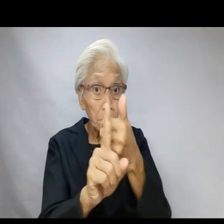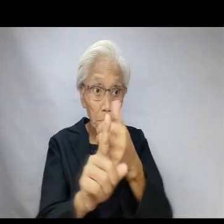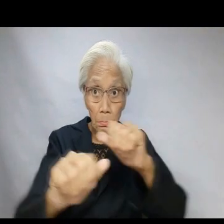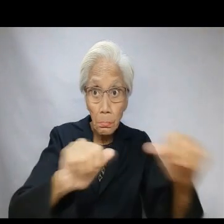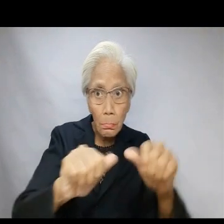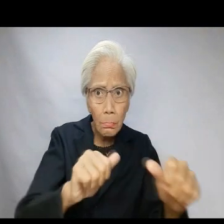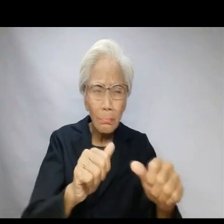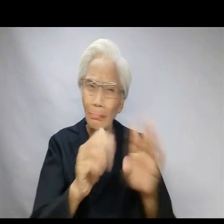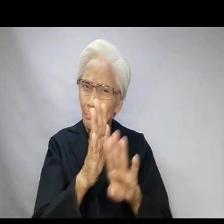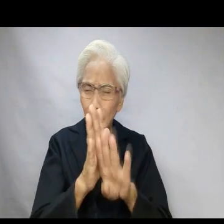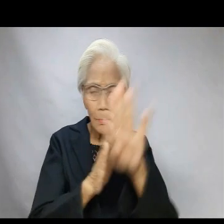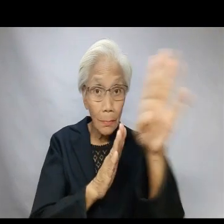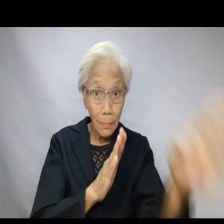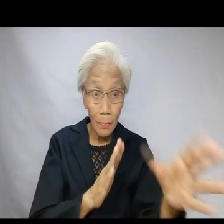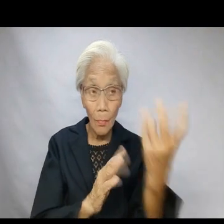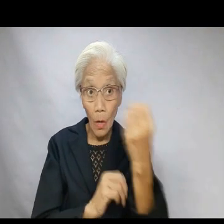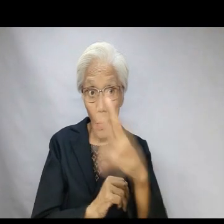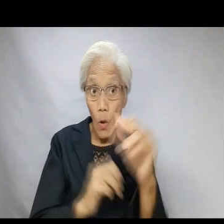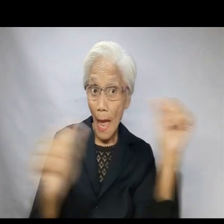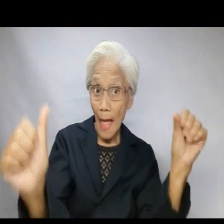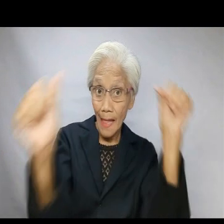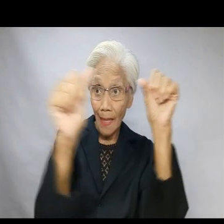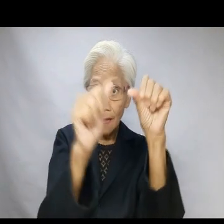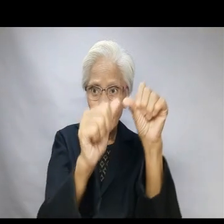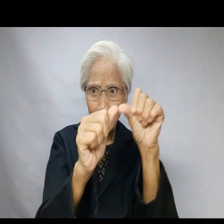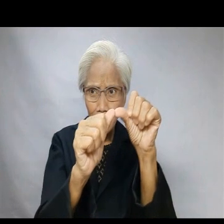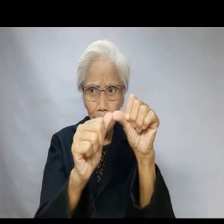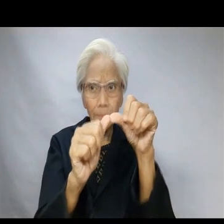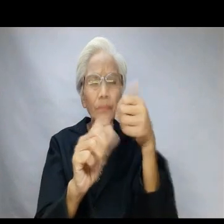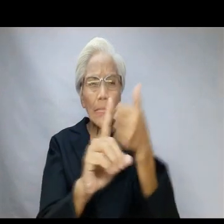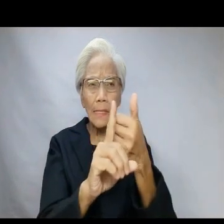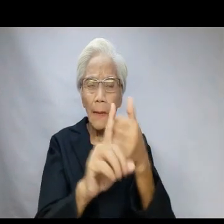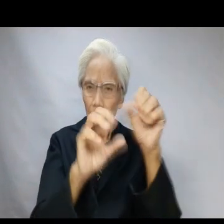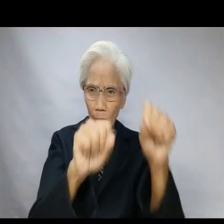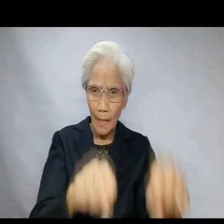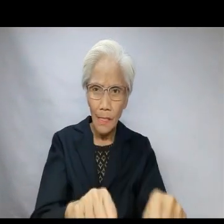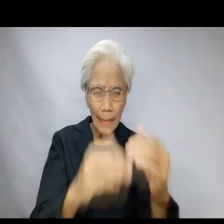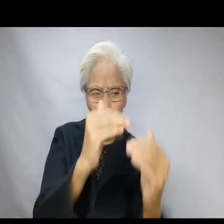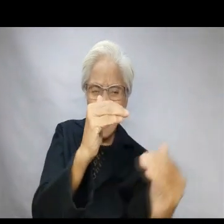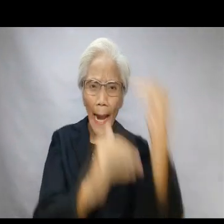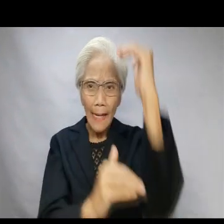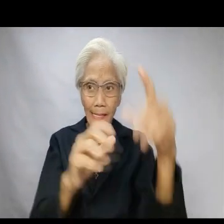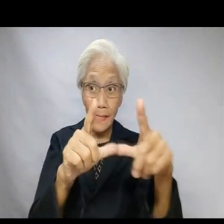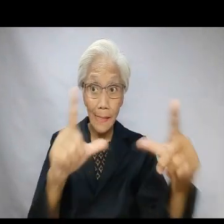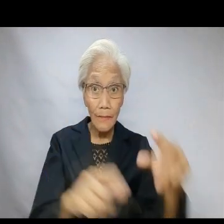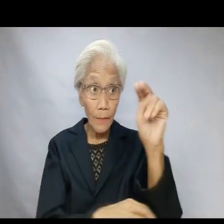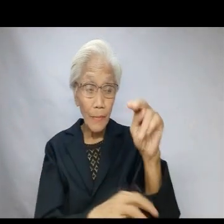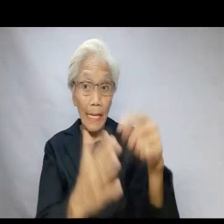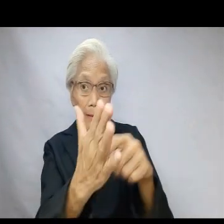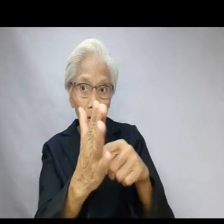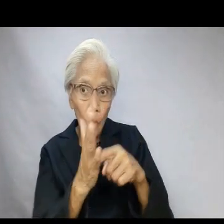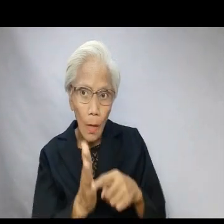Now, to self-actualize is actually to develop or achieve one's full potential.